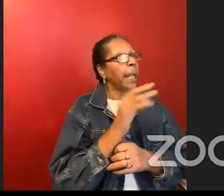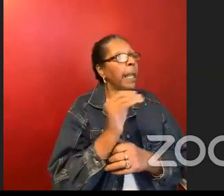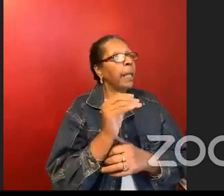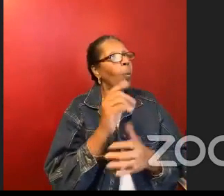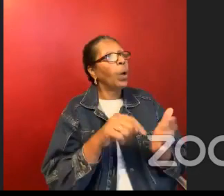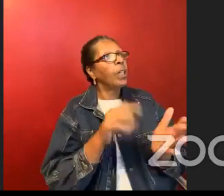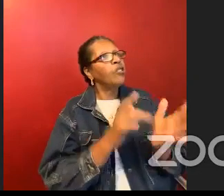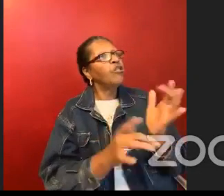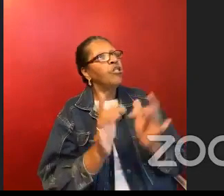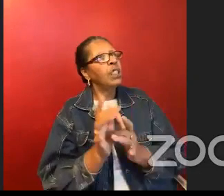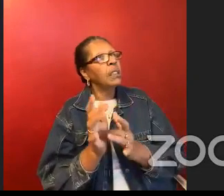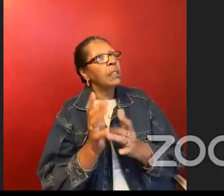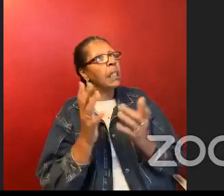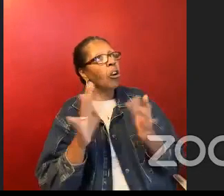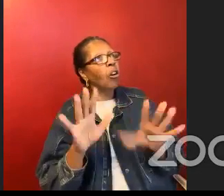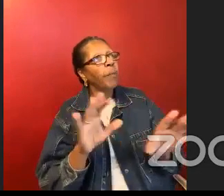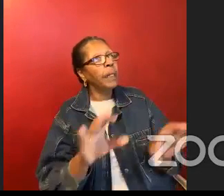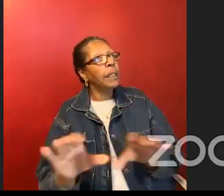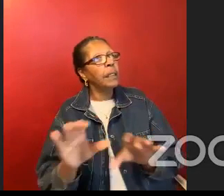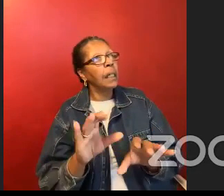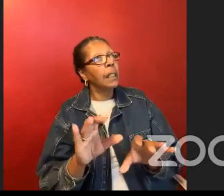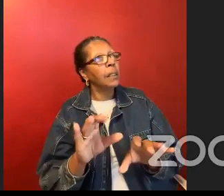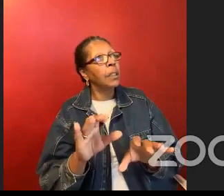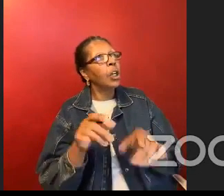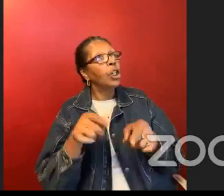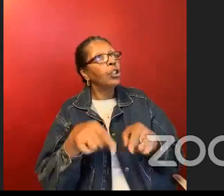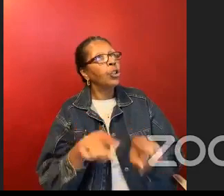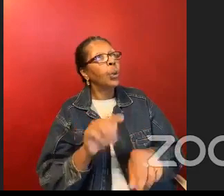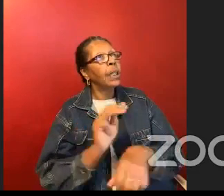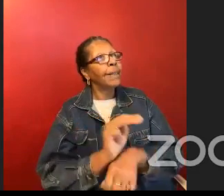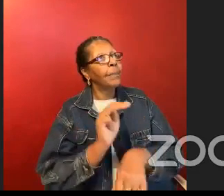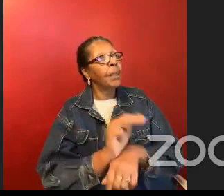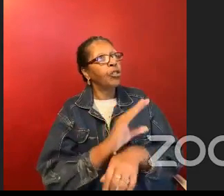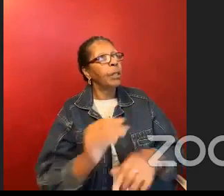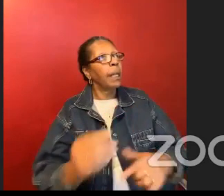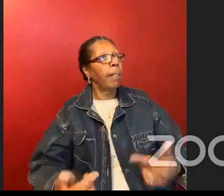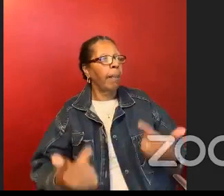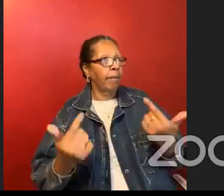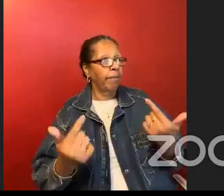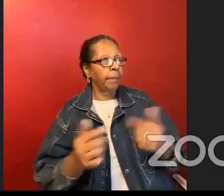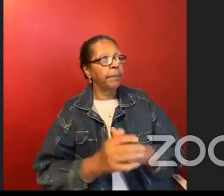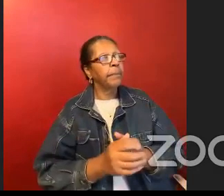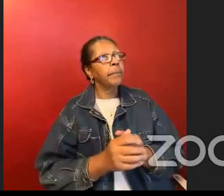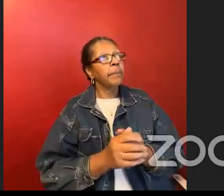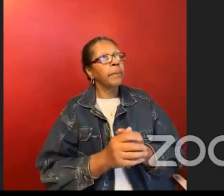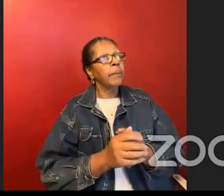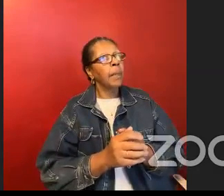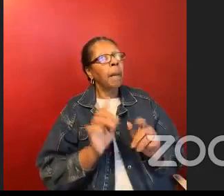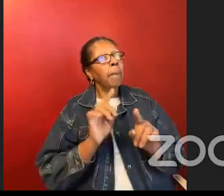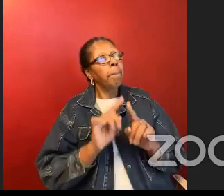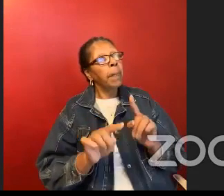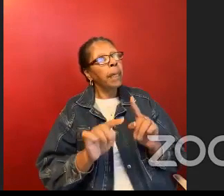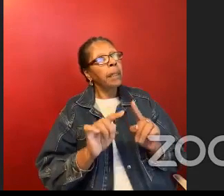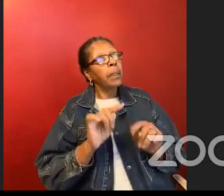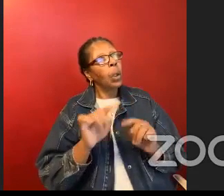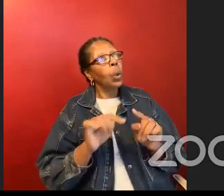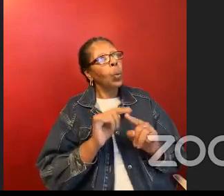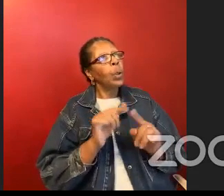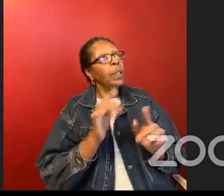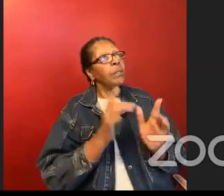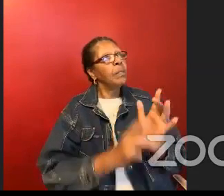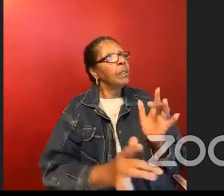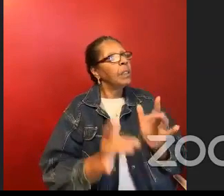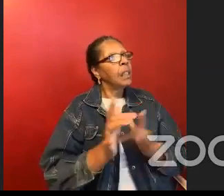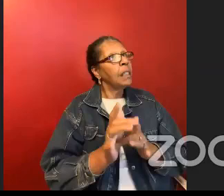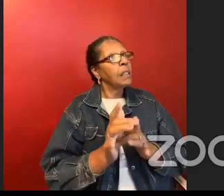had done in his lifetime and in his ministry. Yet, when Jesus was taken